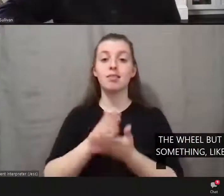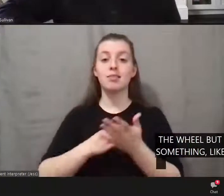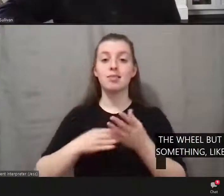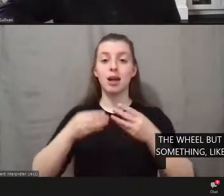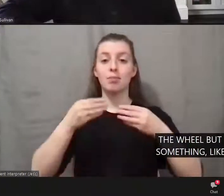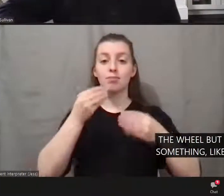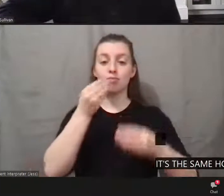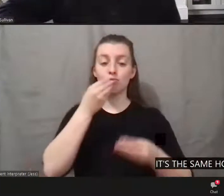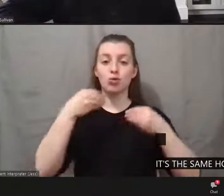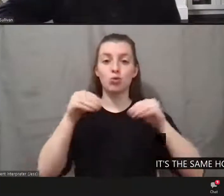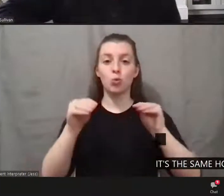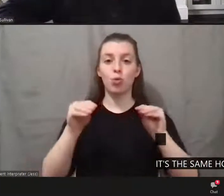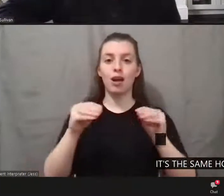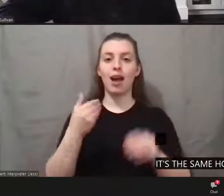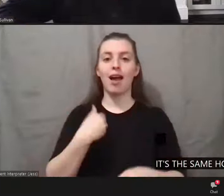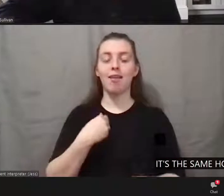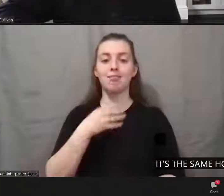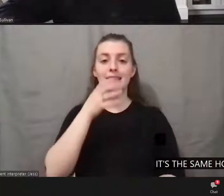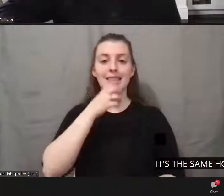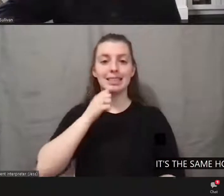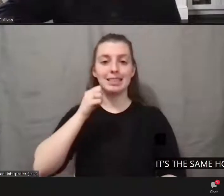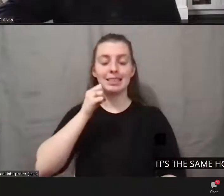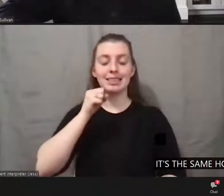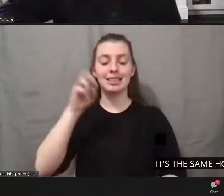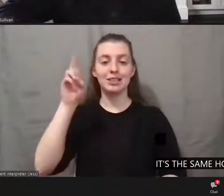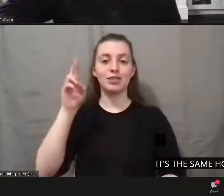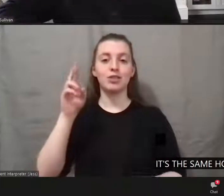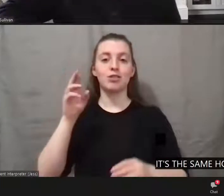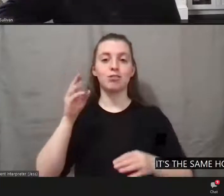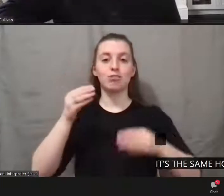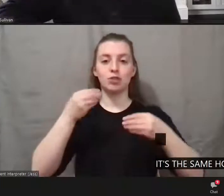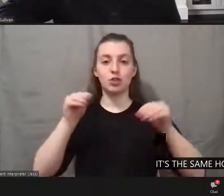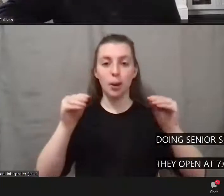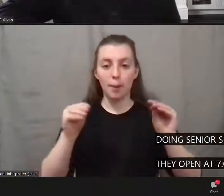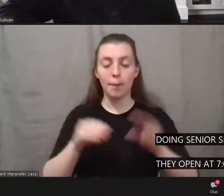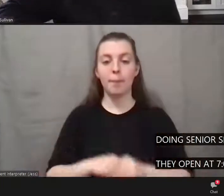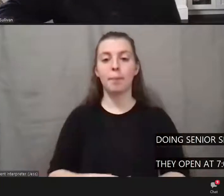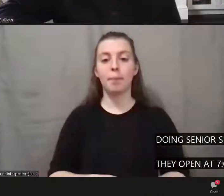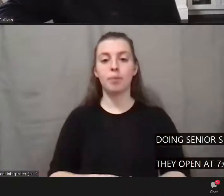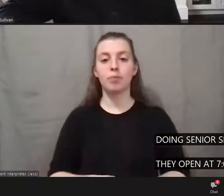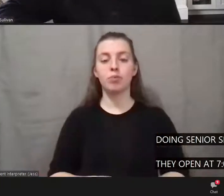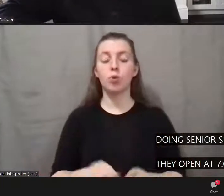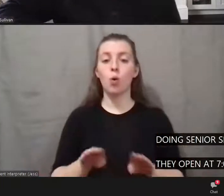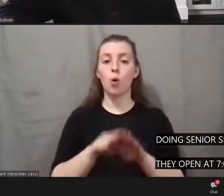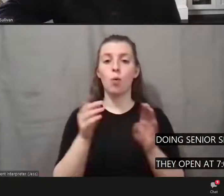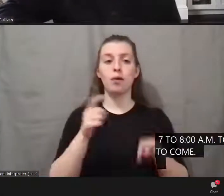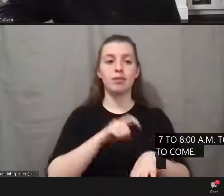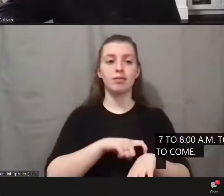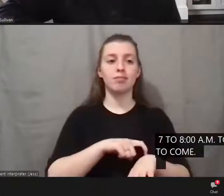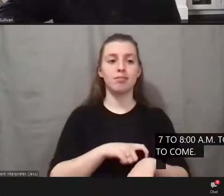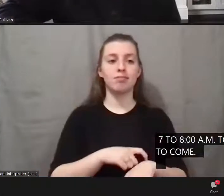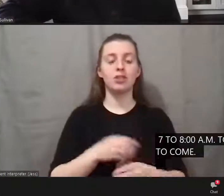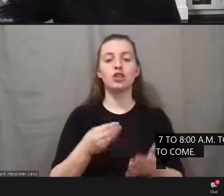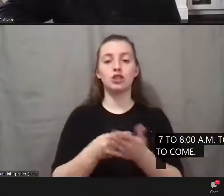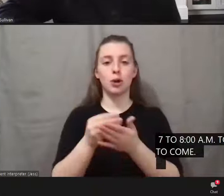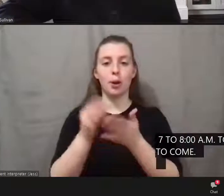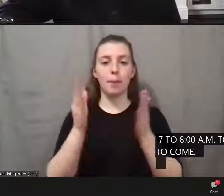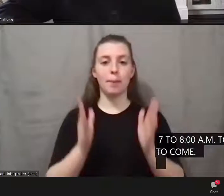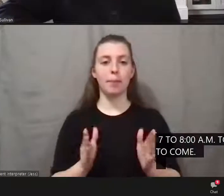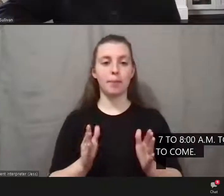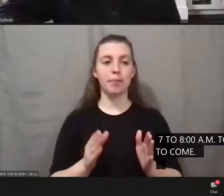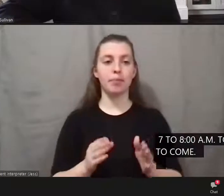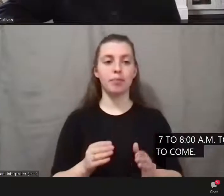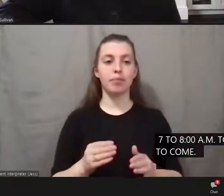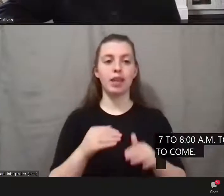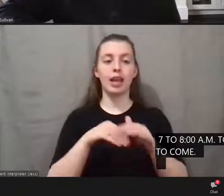open at 7 to 8 a.m. to allow seniors to come, because they're anything like my grandparents, they're up at